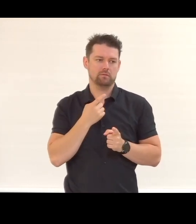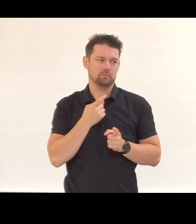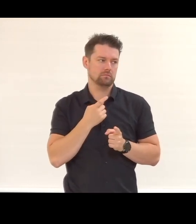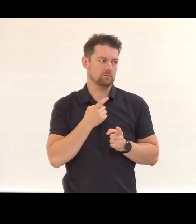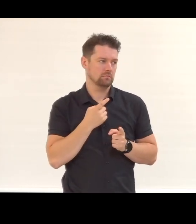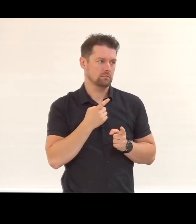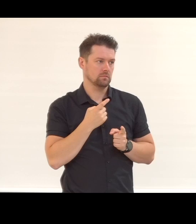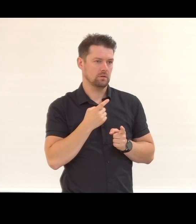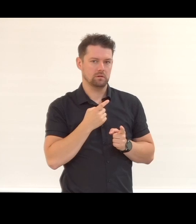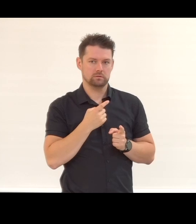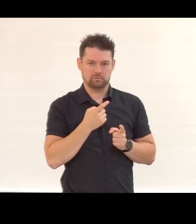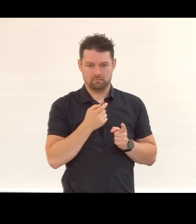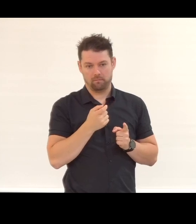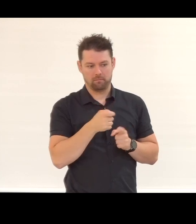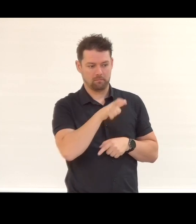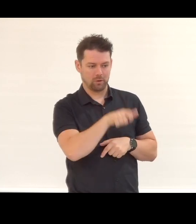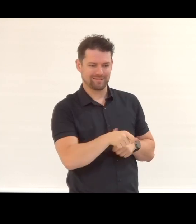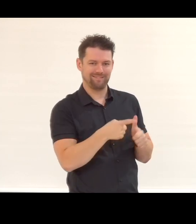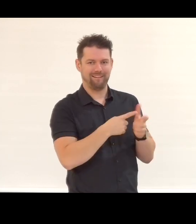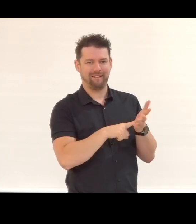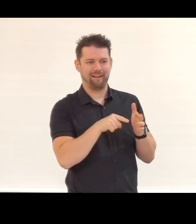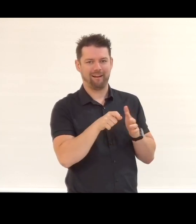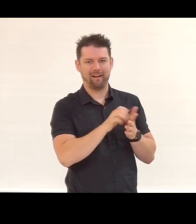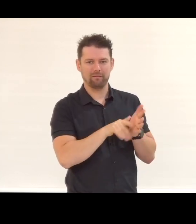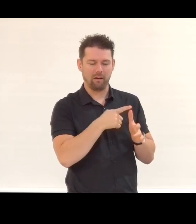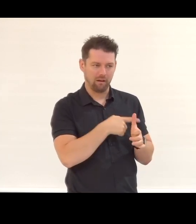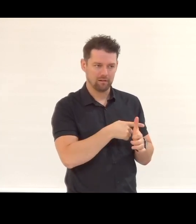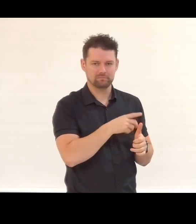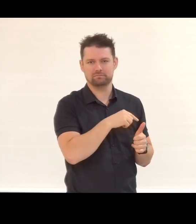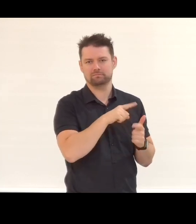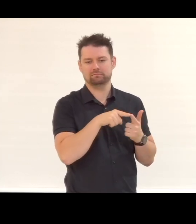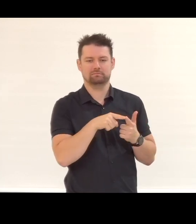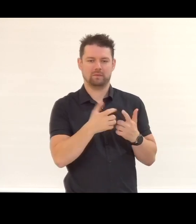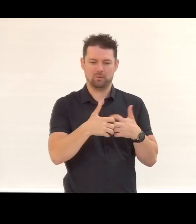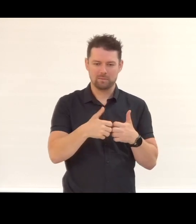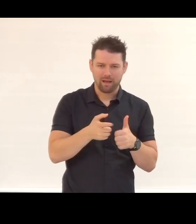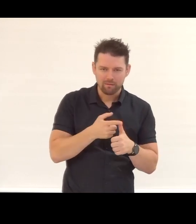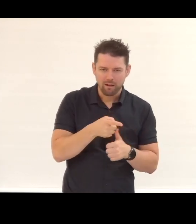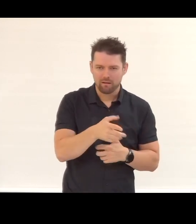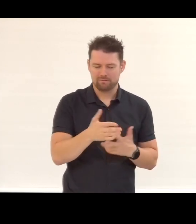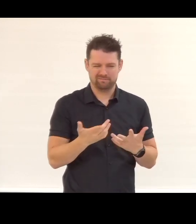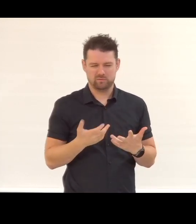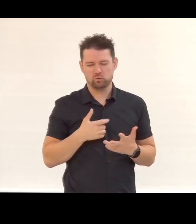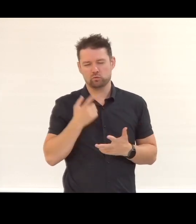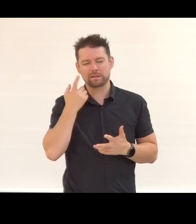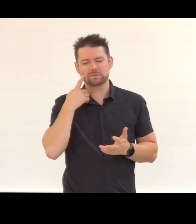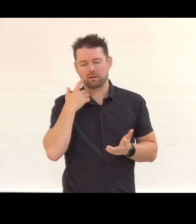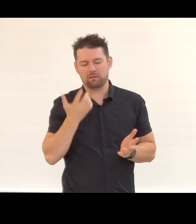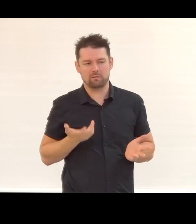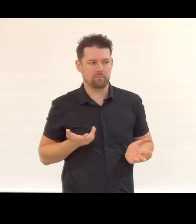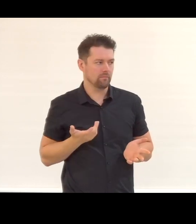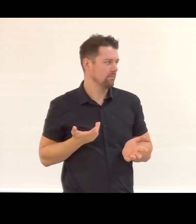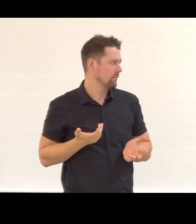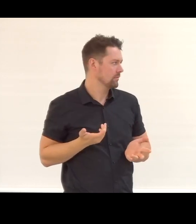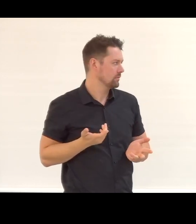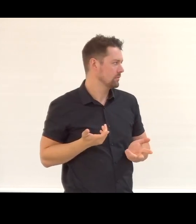stays in room alpha, has room alpha, is using equipment alpha. It's just out of convenience, honestly. And also it's